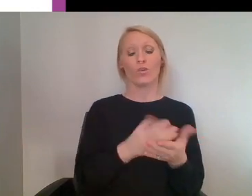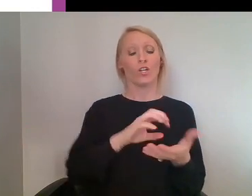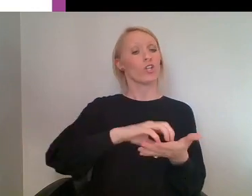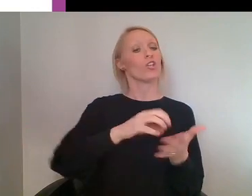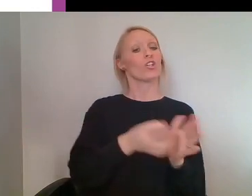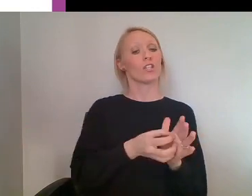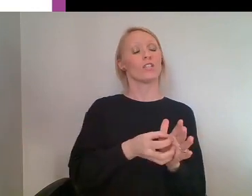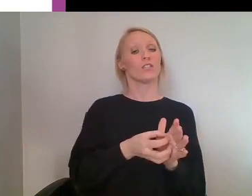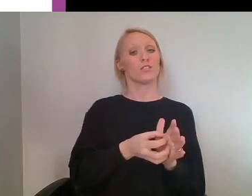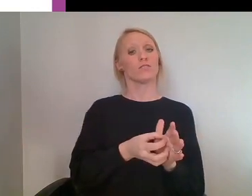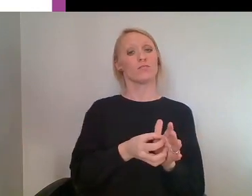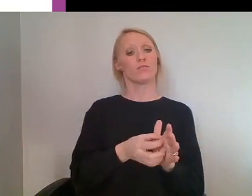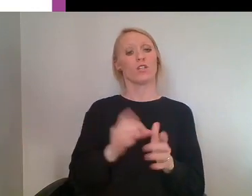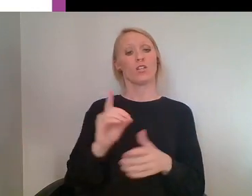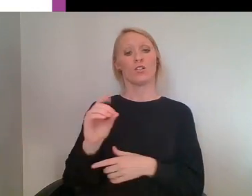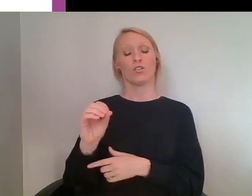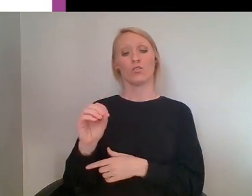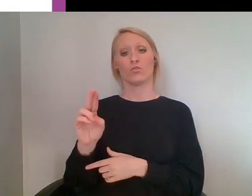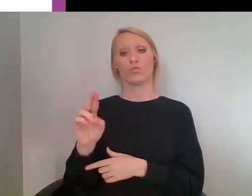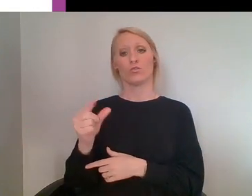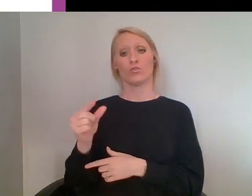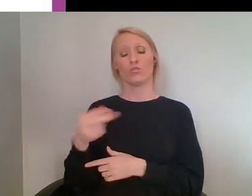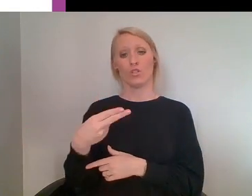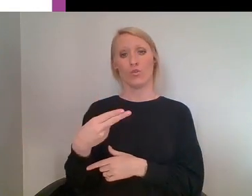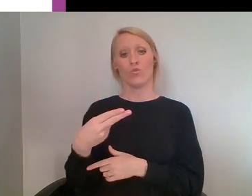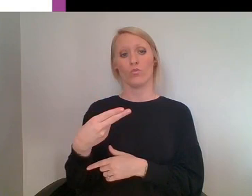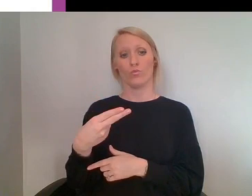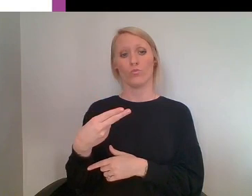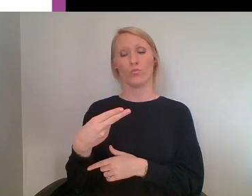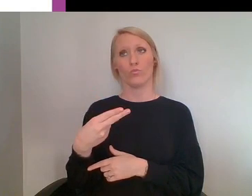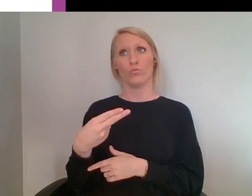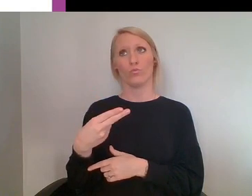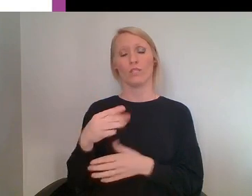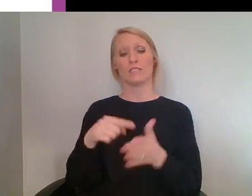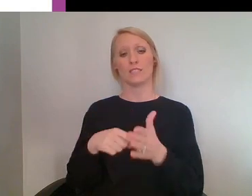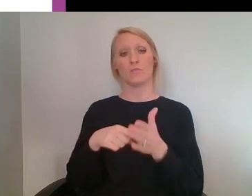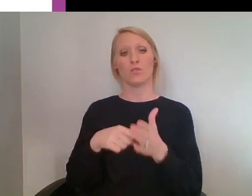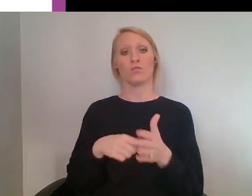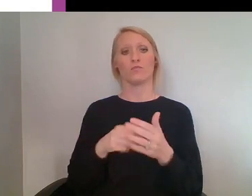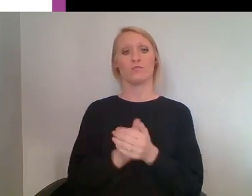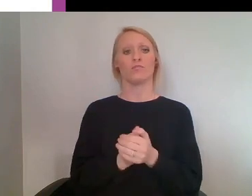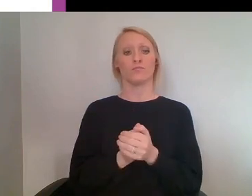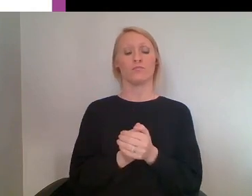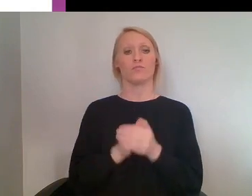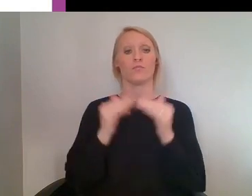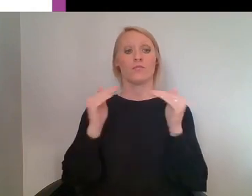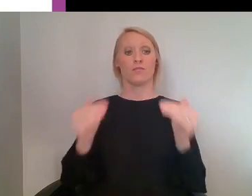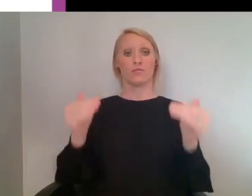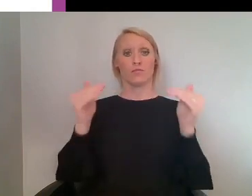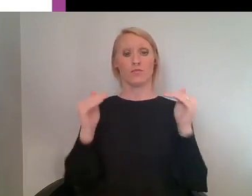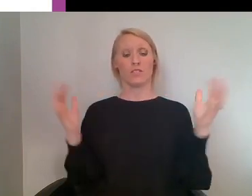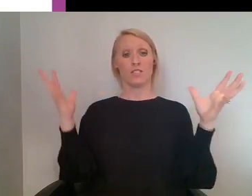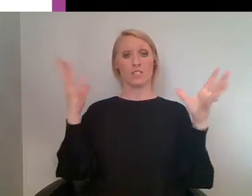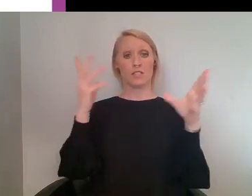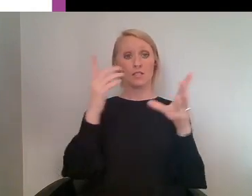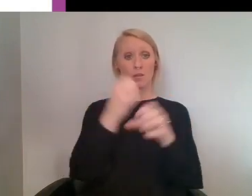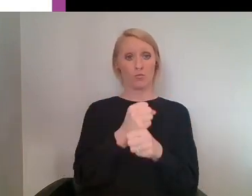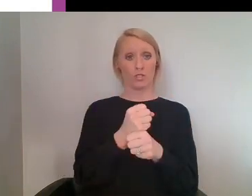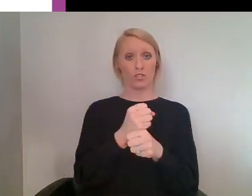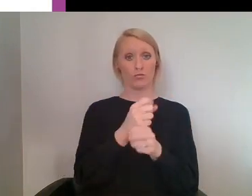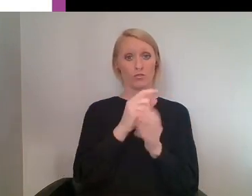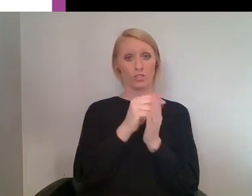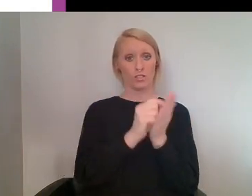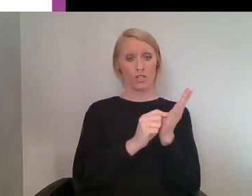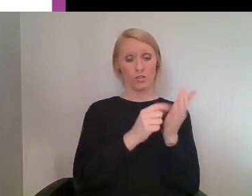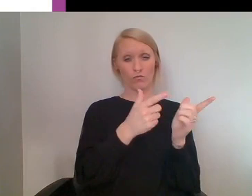So being aware of those foods. All right, here's your summary. So write down what it is that you learned about proteins. Hopefully it